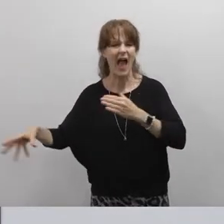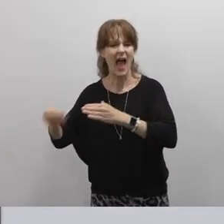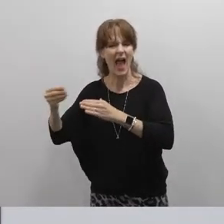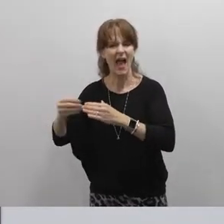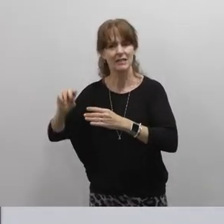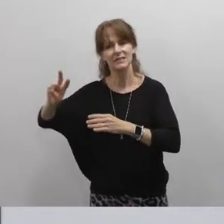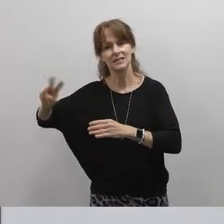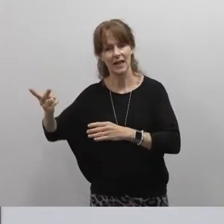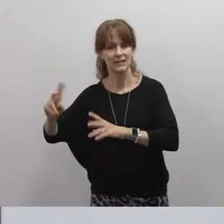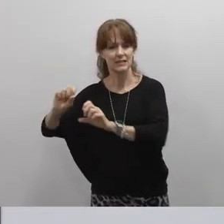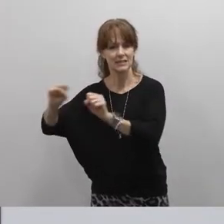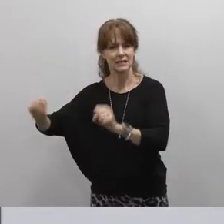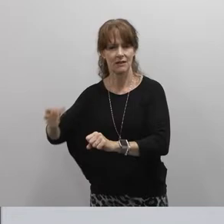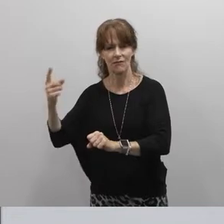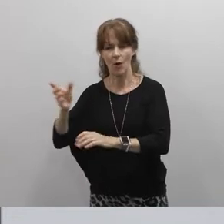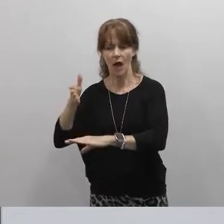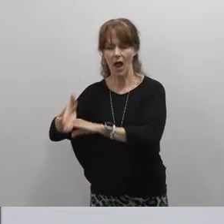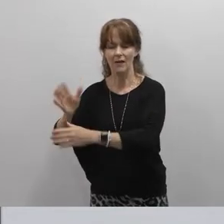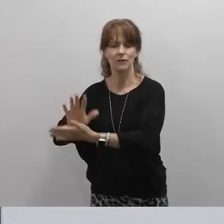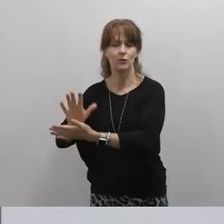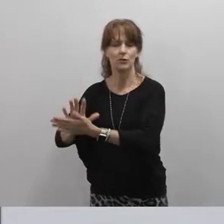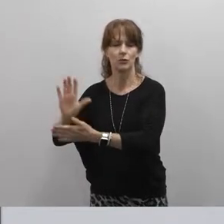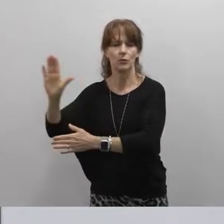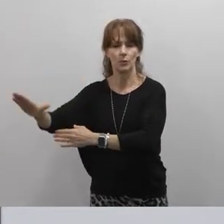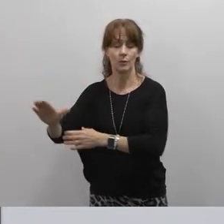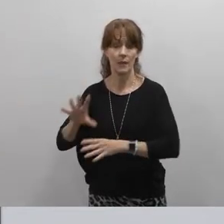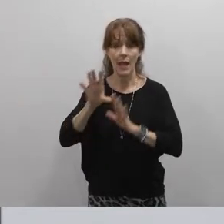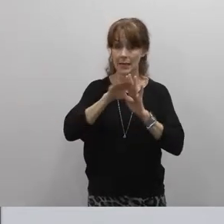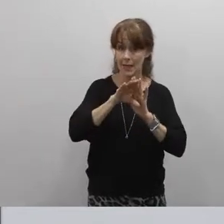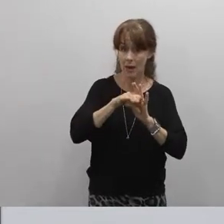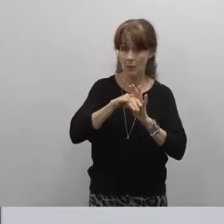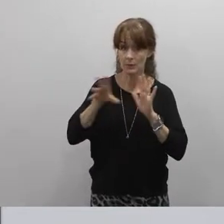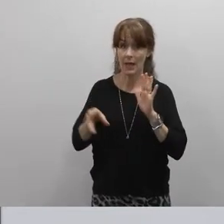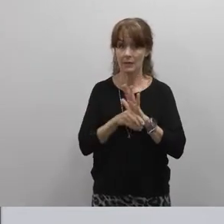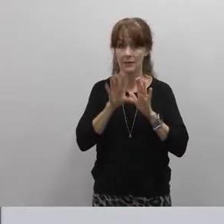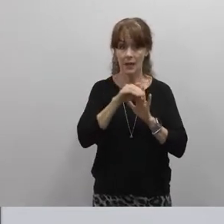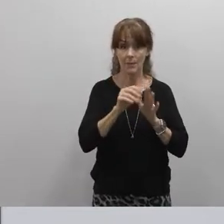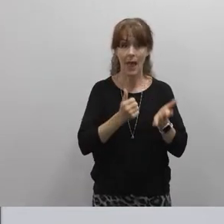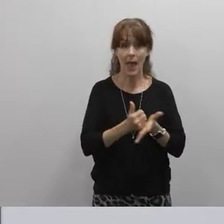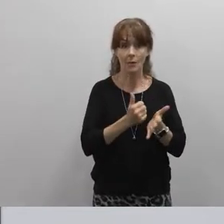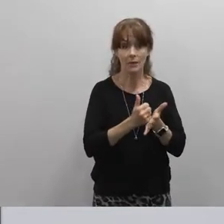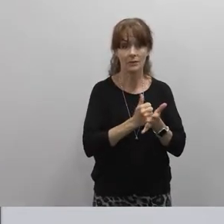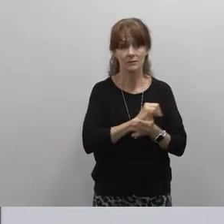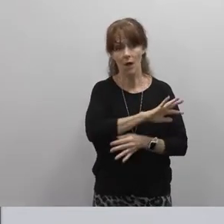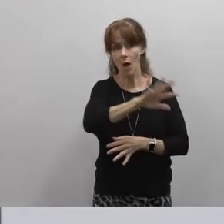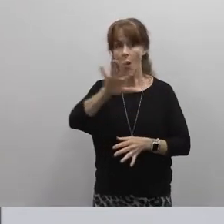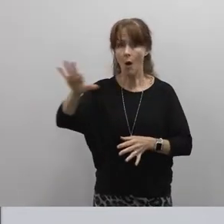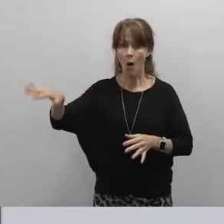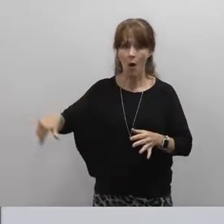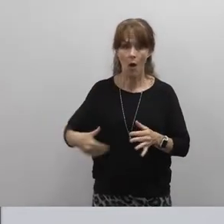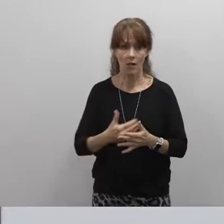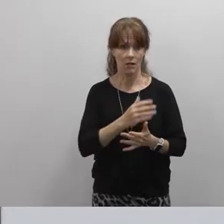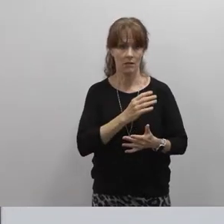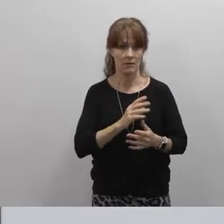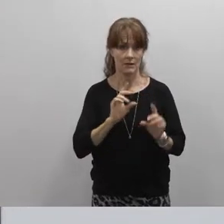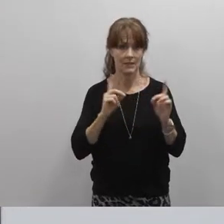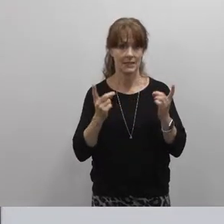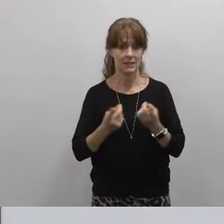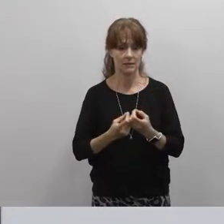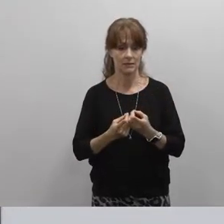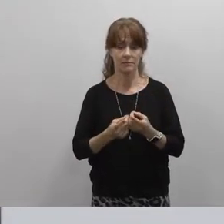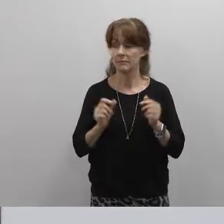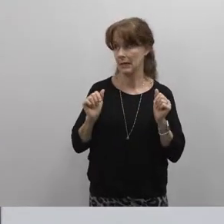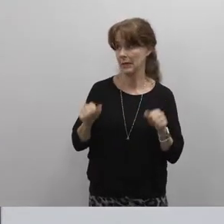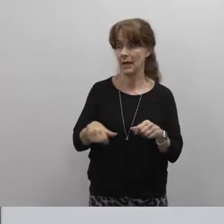of systems. So I mentioned cameras and how additional cameras can help us across the board and as a district, and it can.